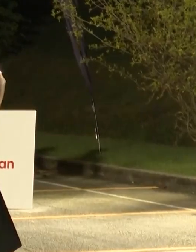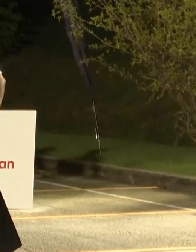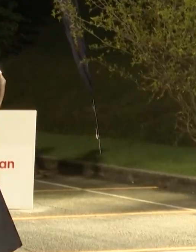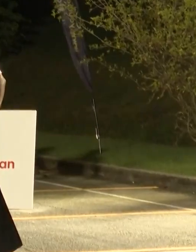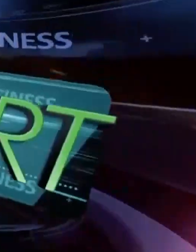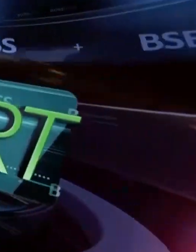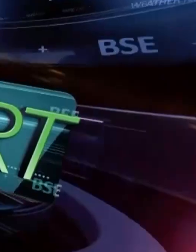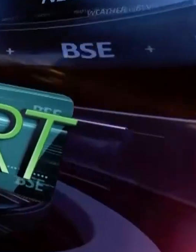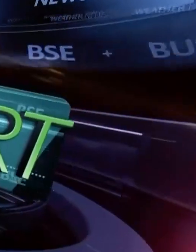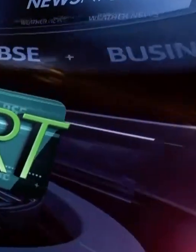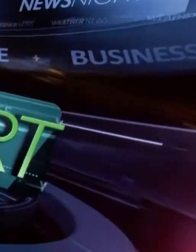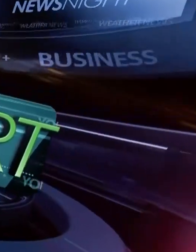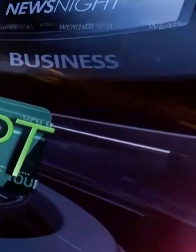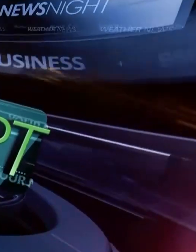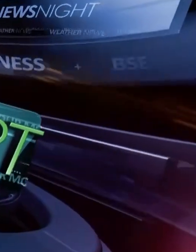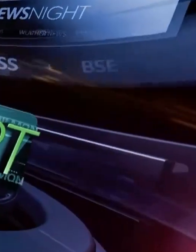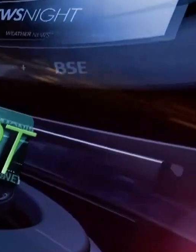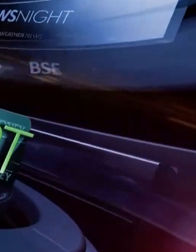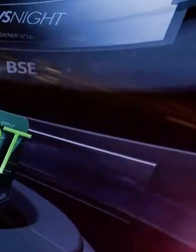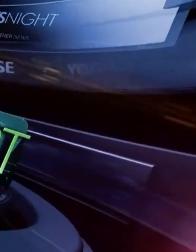Sports.